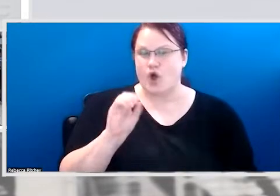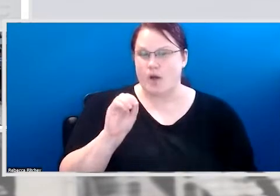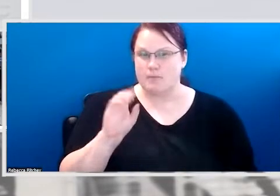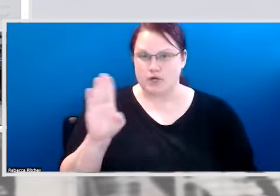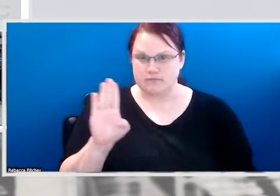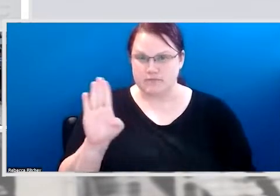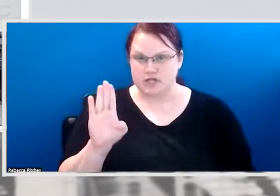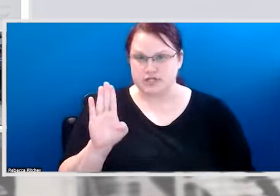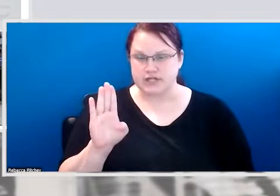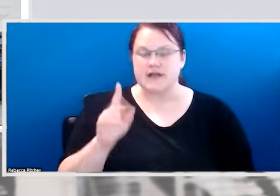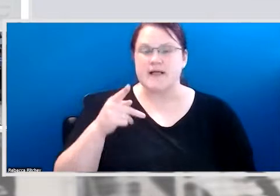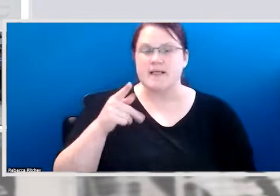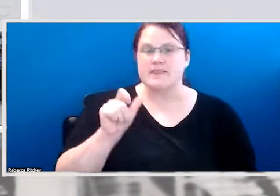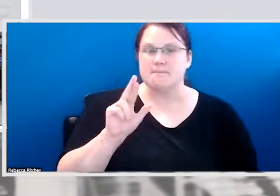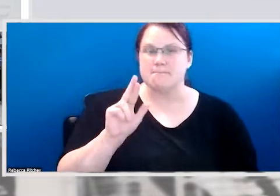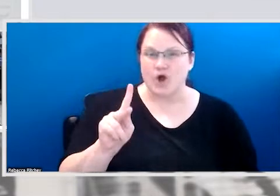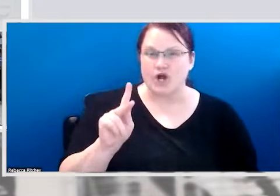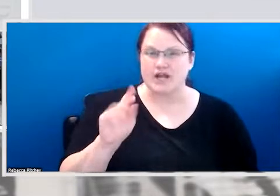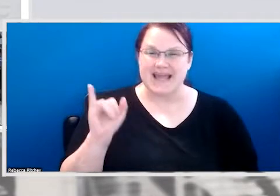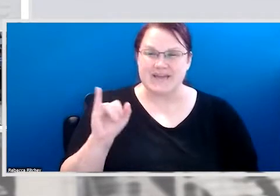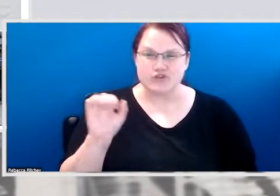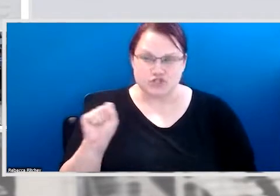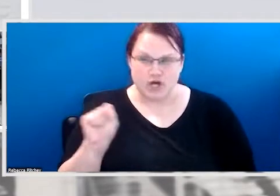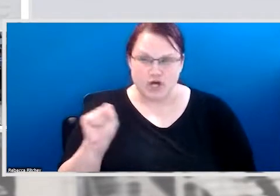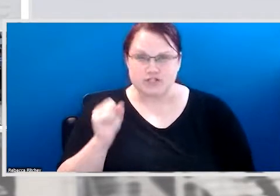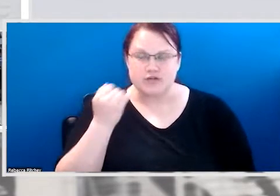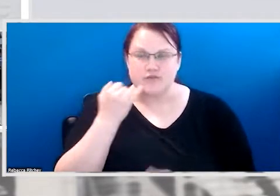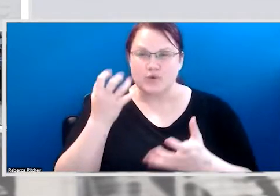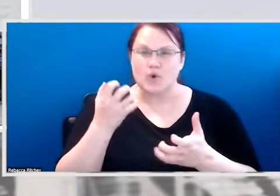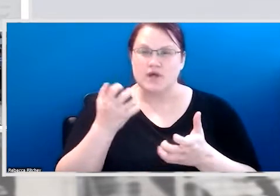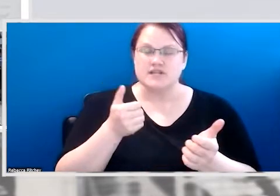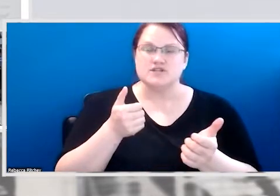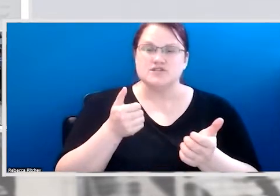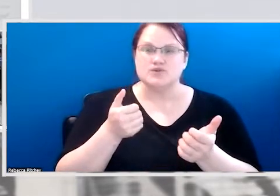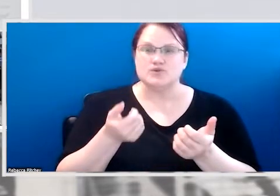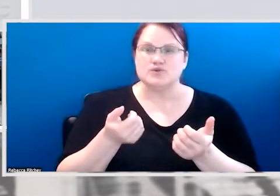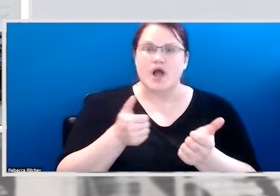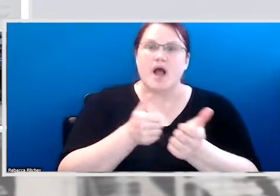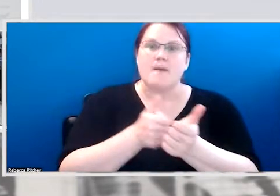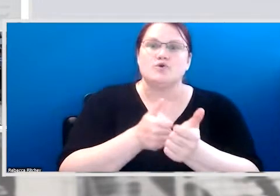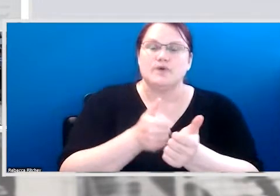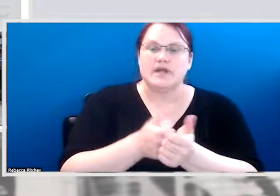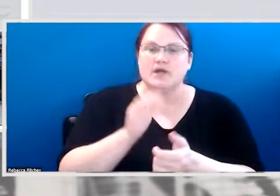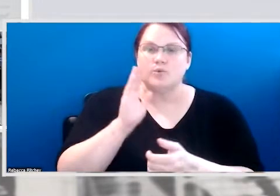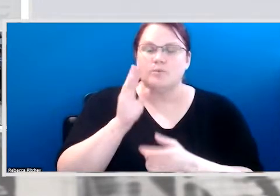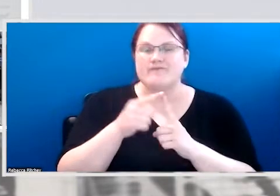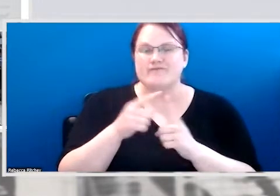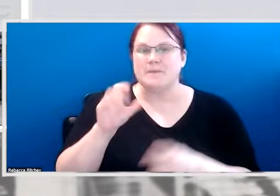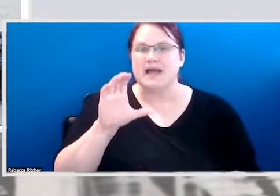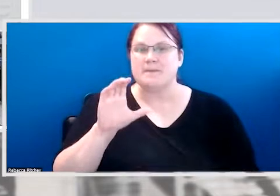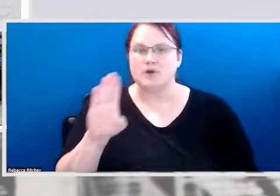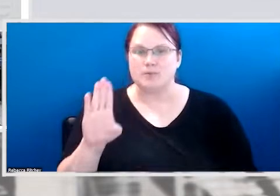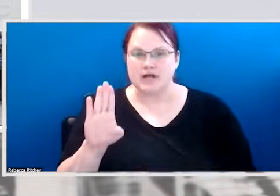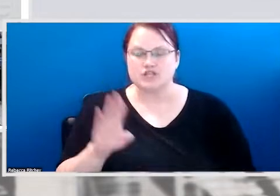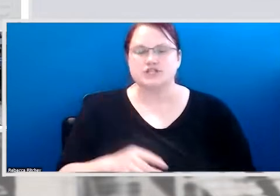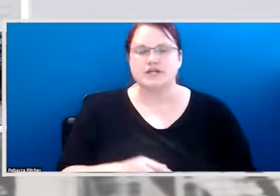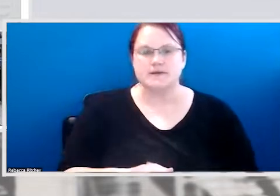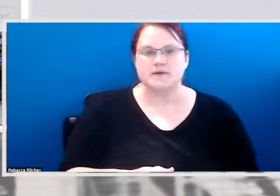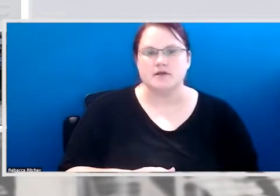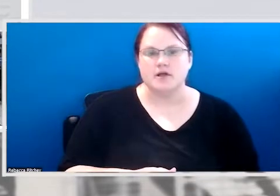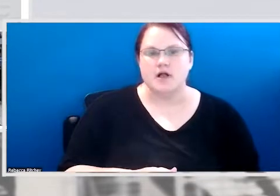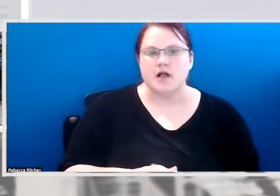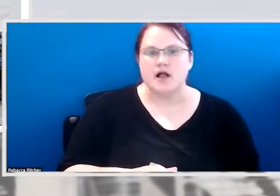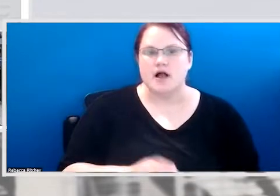actual park infrastructure, like if we were to upgrade Blue Slide Park, that would come out of the capital budget. When Max Dennison and City Parks